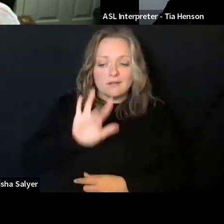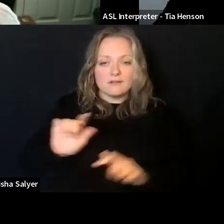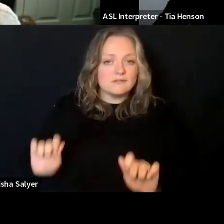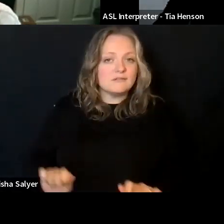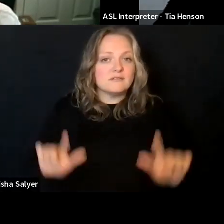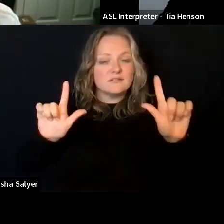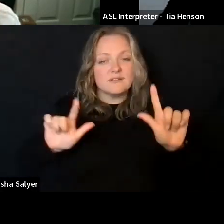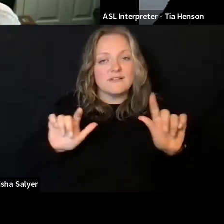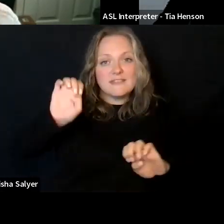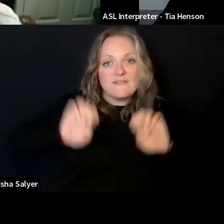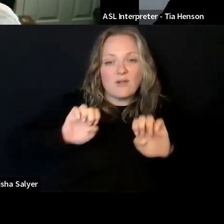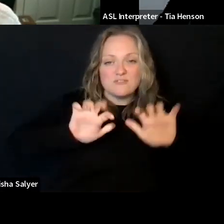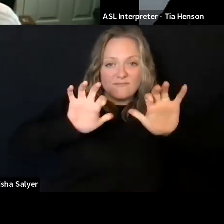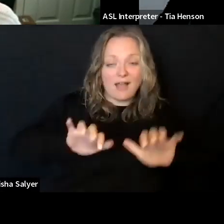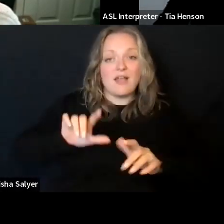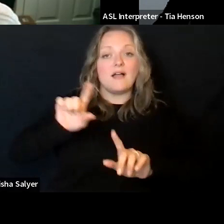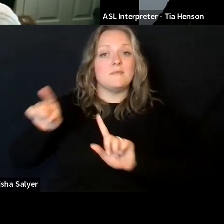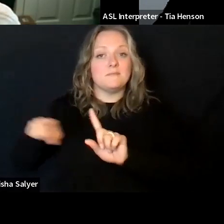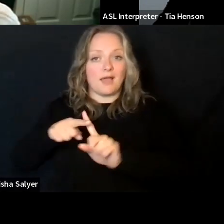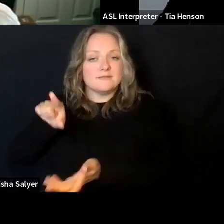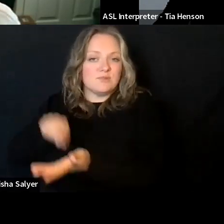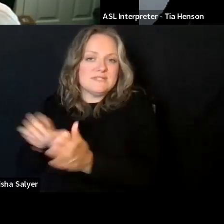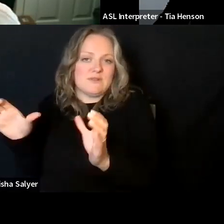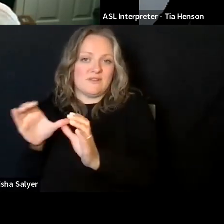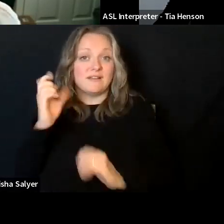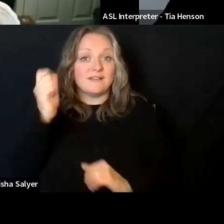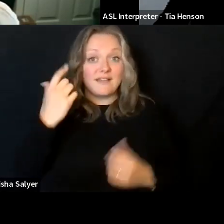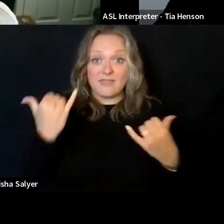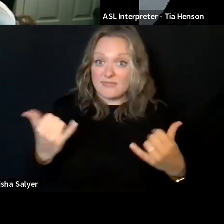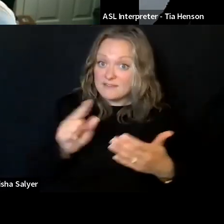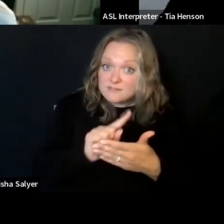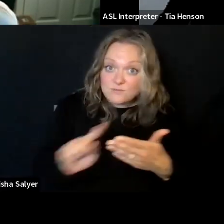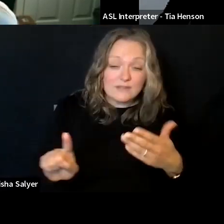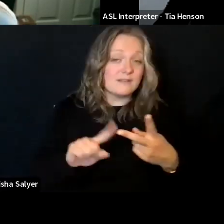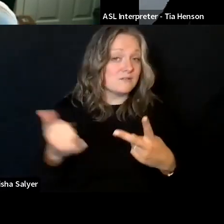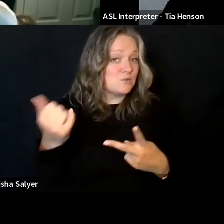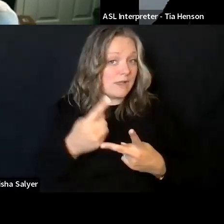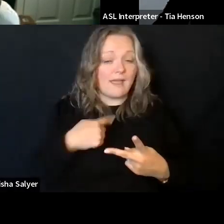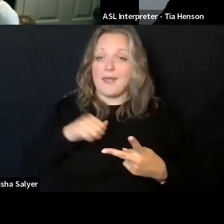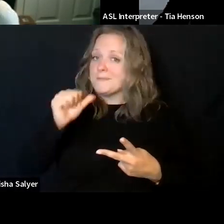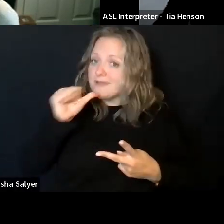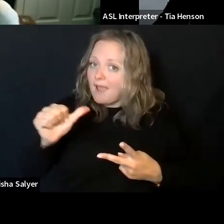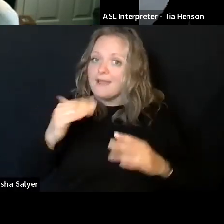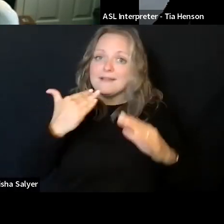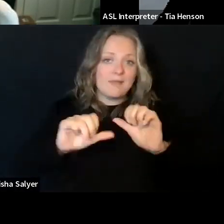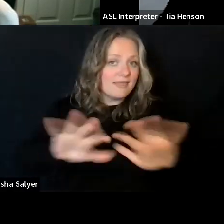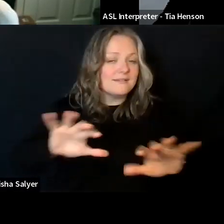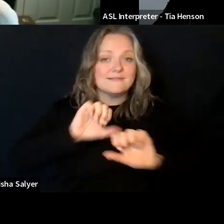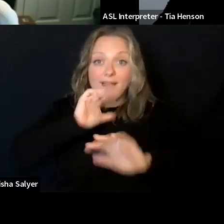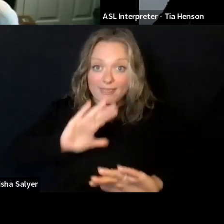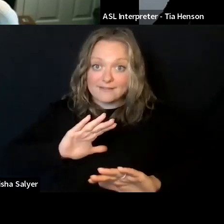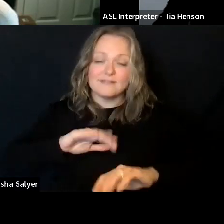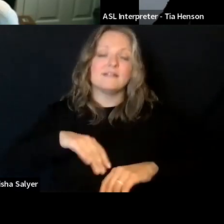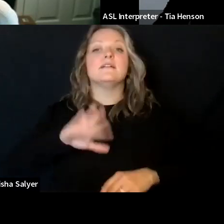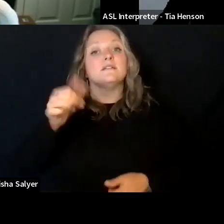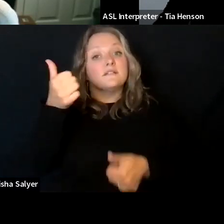to print out your certificate. It will not come today. It will not come this week. And also be sure to use the same email